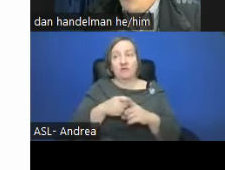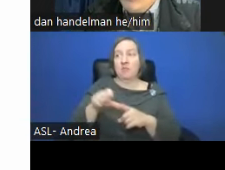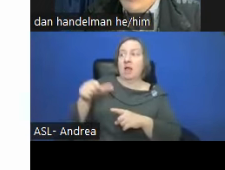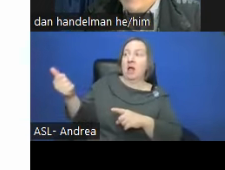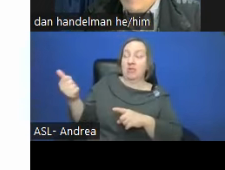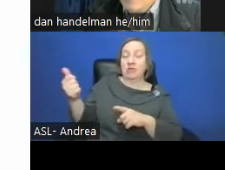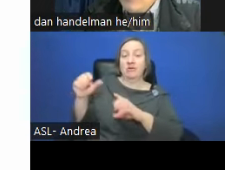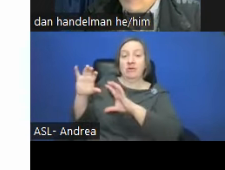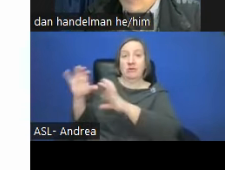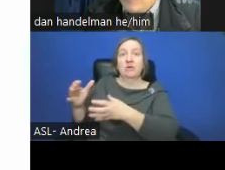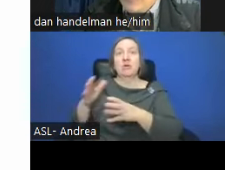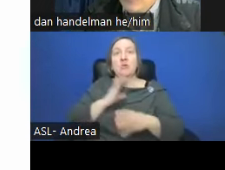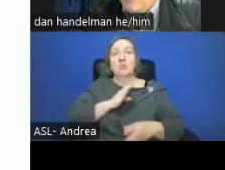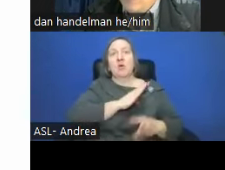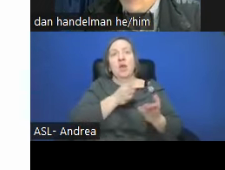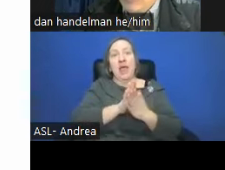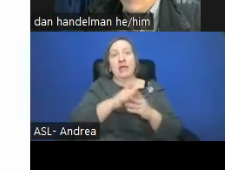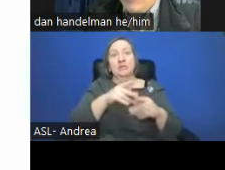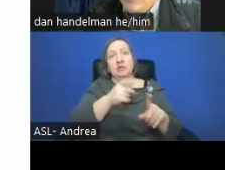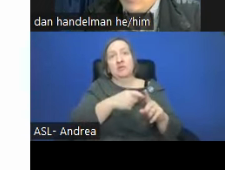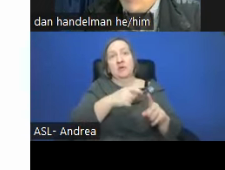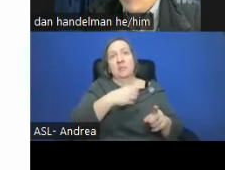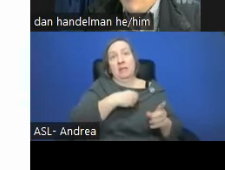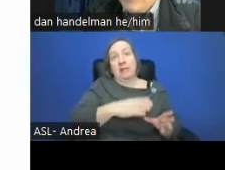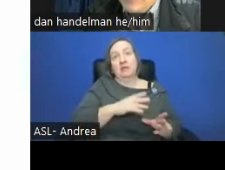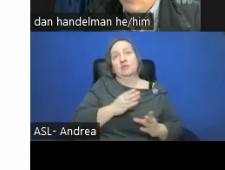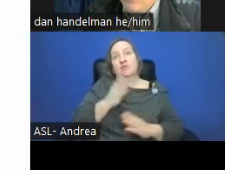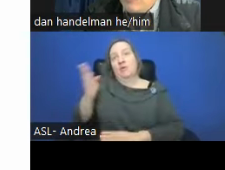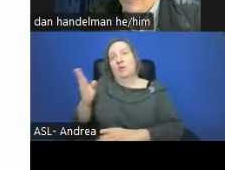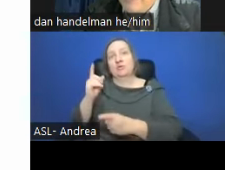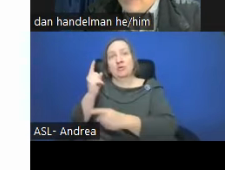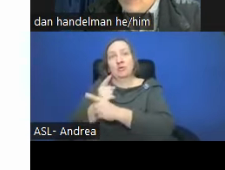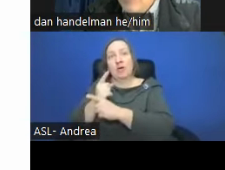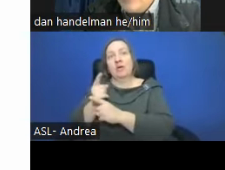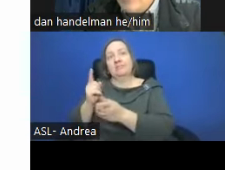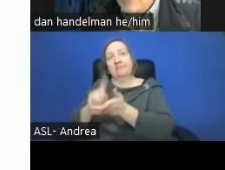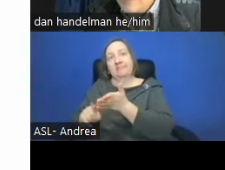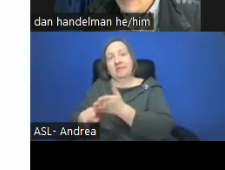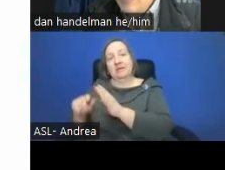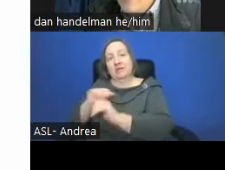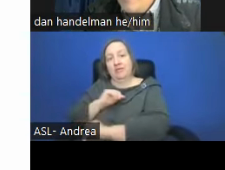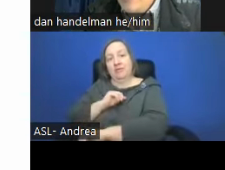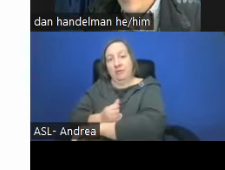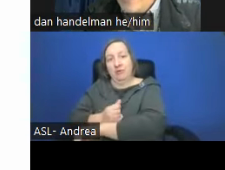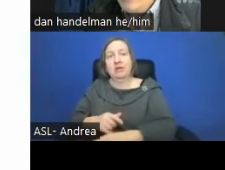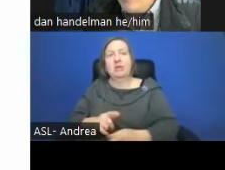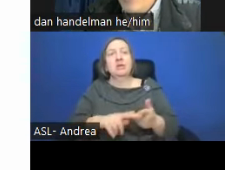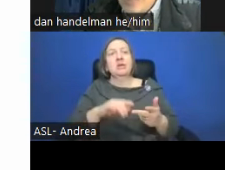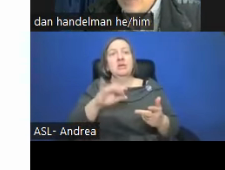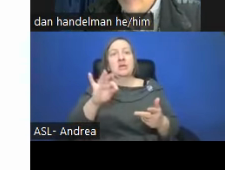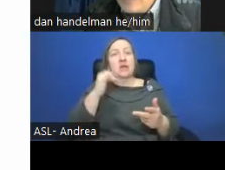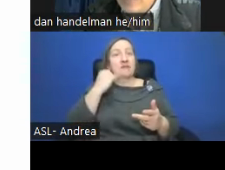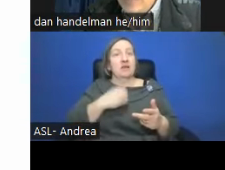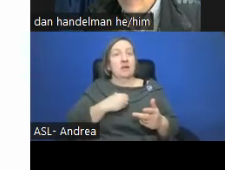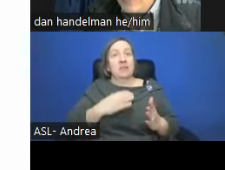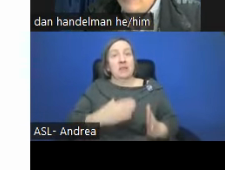jurisdiction, the board shall ask permission from the complainant to forward their complaint to the proper investigating authority. And F, if a complainant asks the board